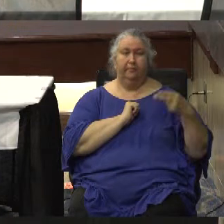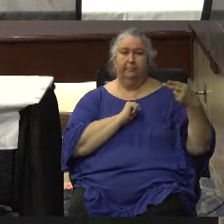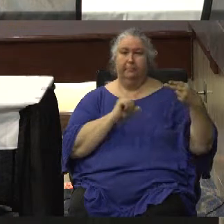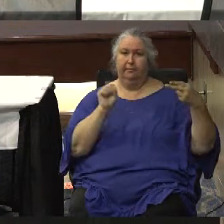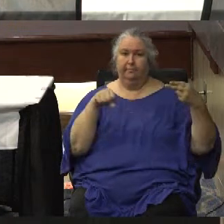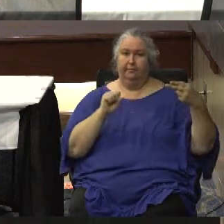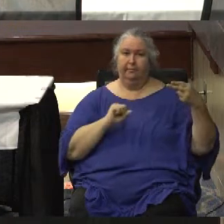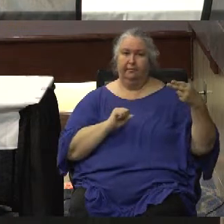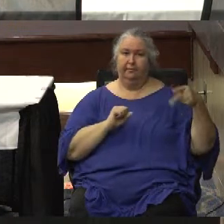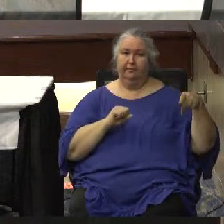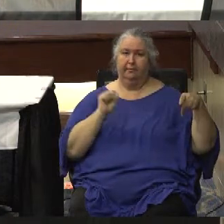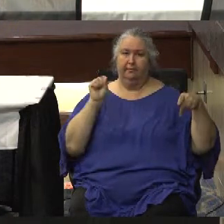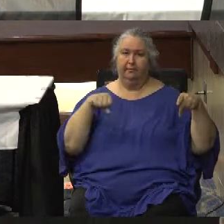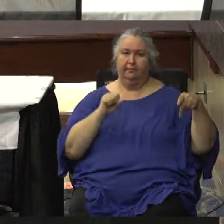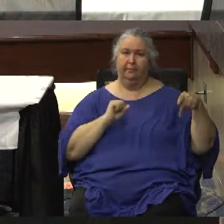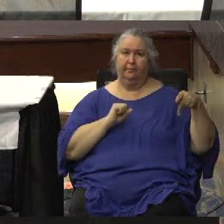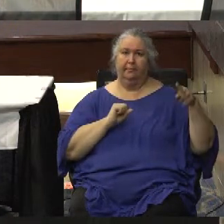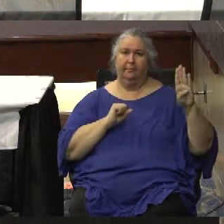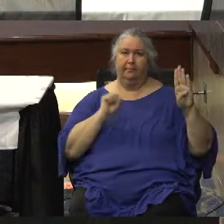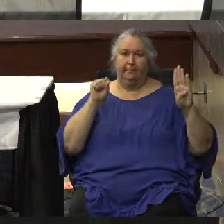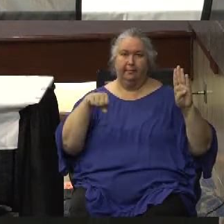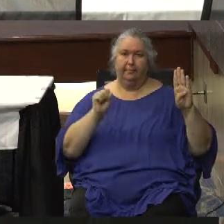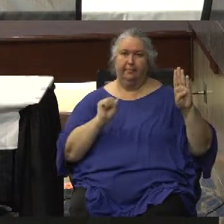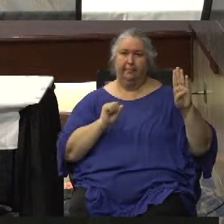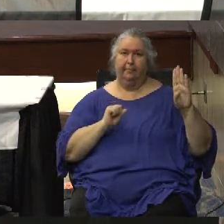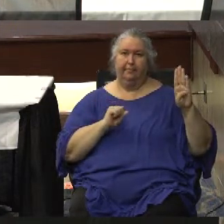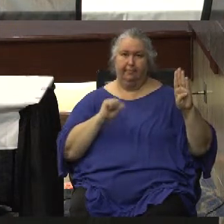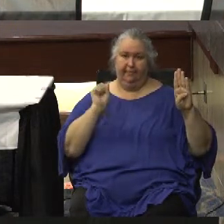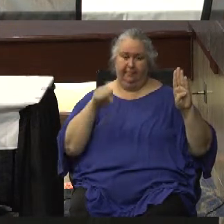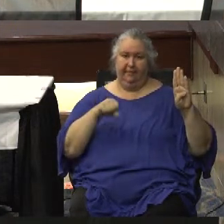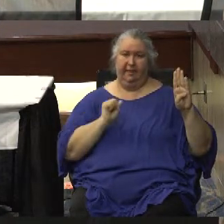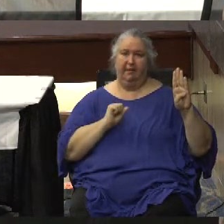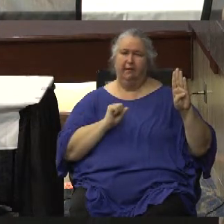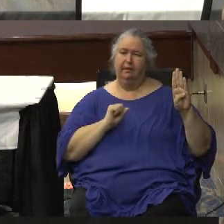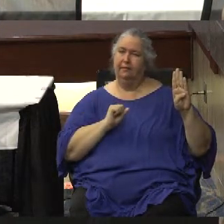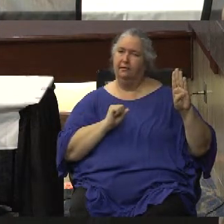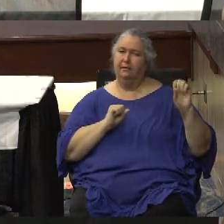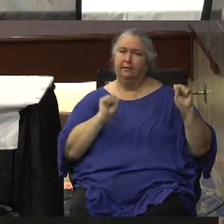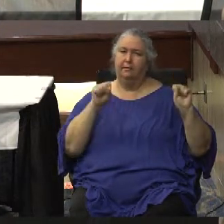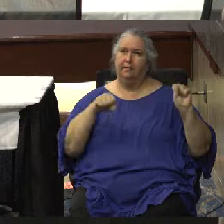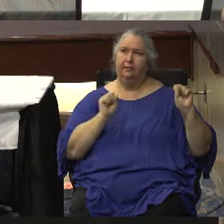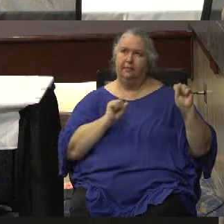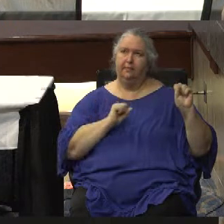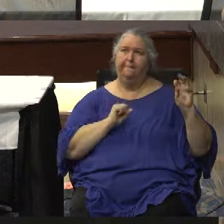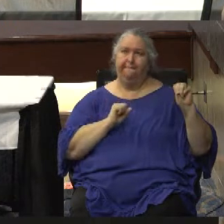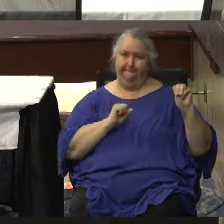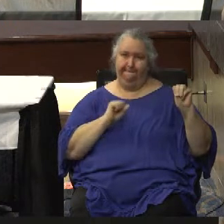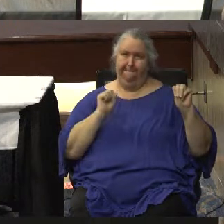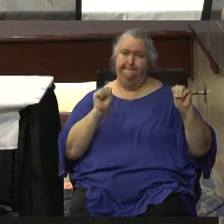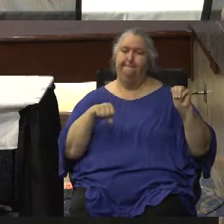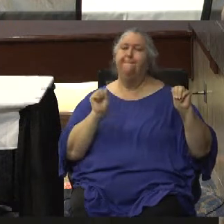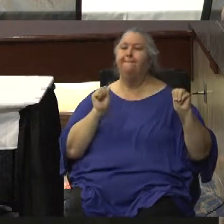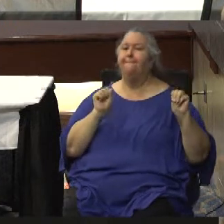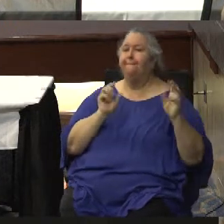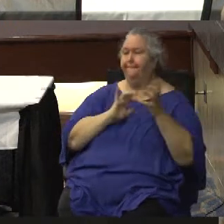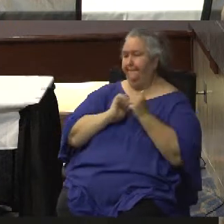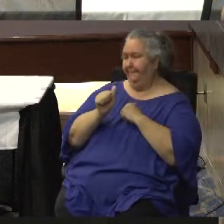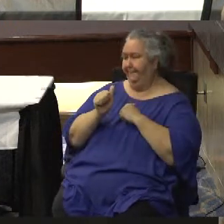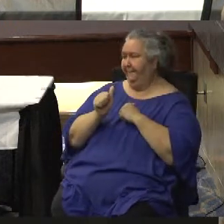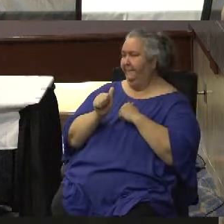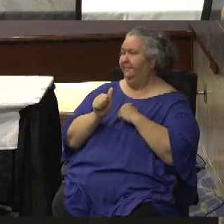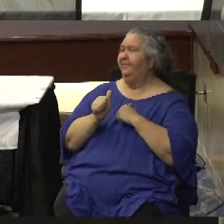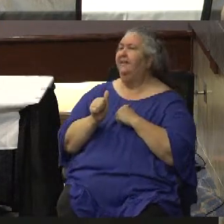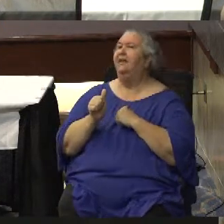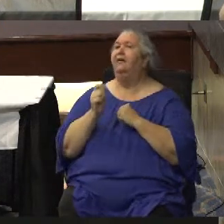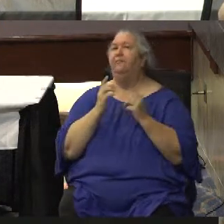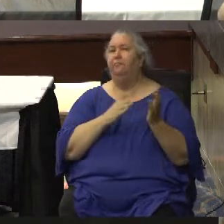Holmes. Aye. Palmer. Aye. Porter. Yes. Fairfield. Yes. Sabido. Yes. Meek. Yes. That motion carries, and we'll